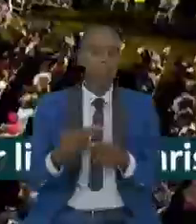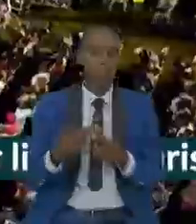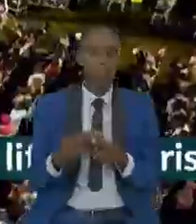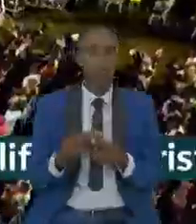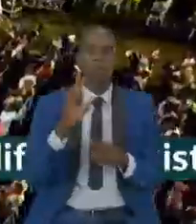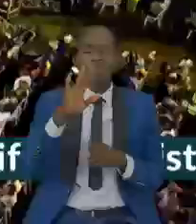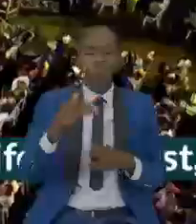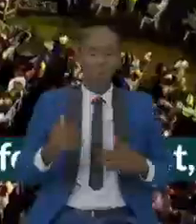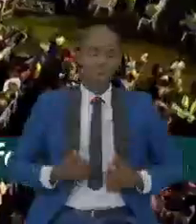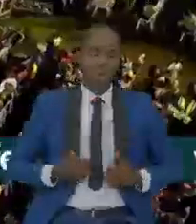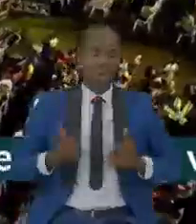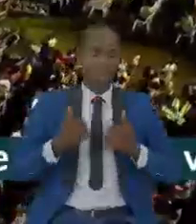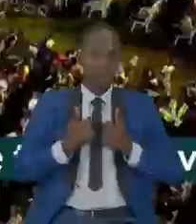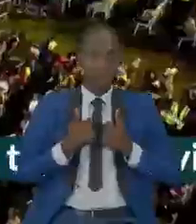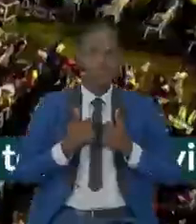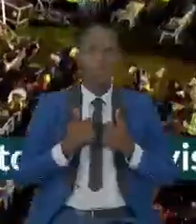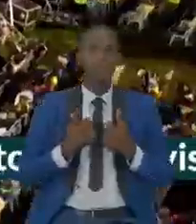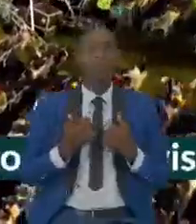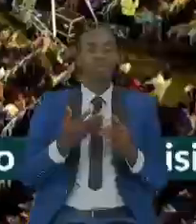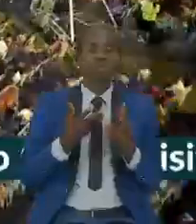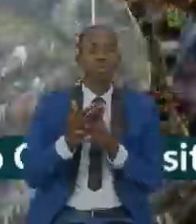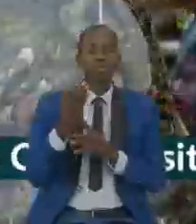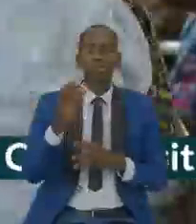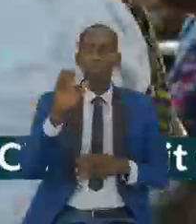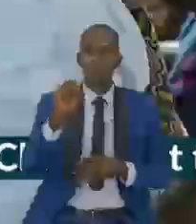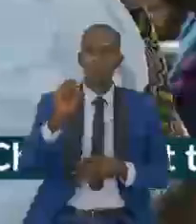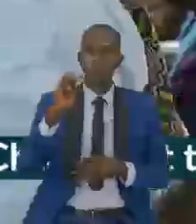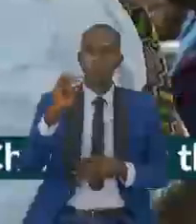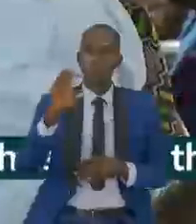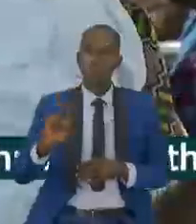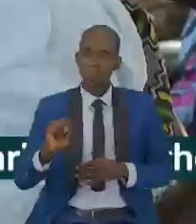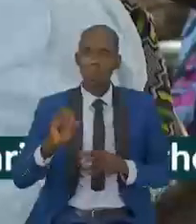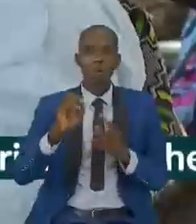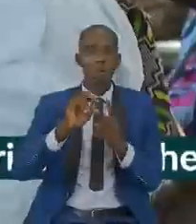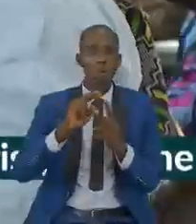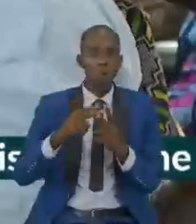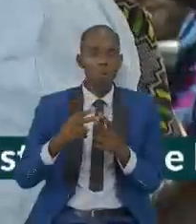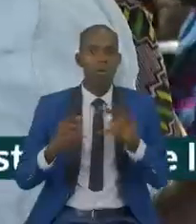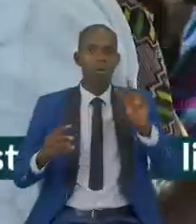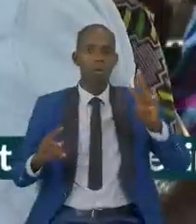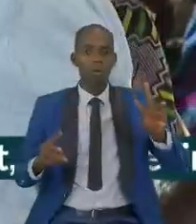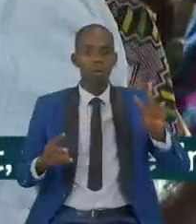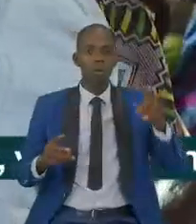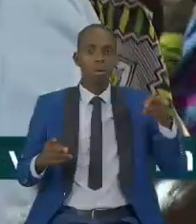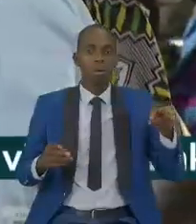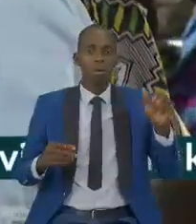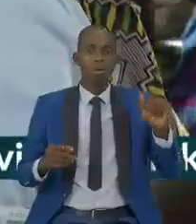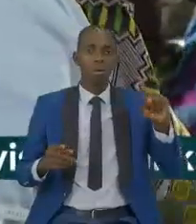address via SMS or WhatsApp. The number is